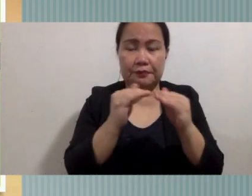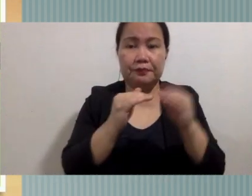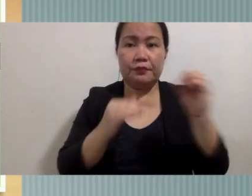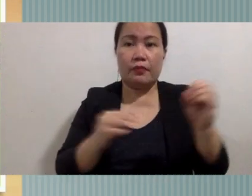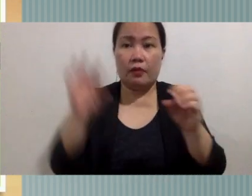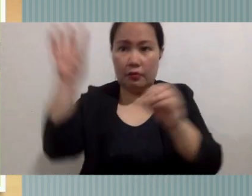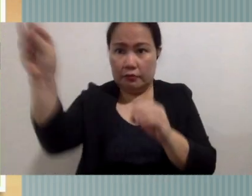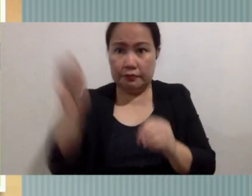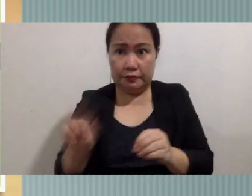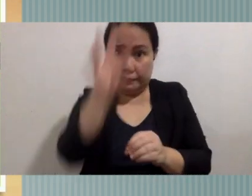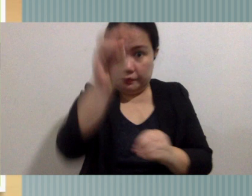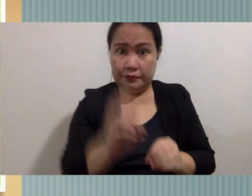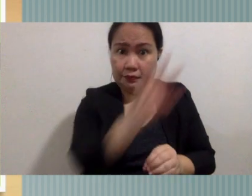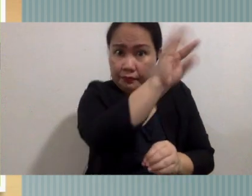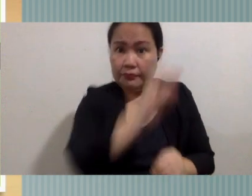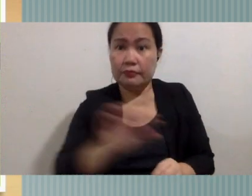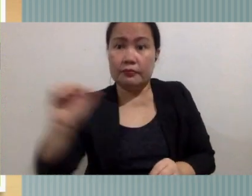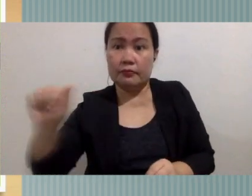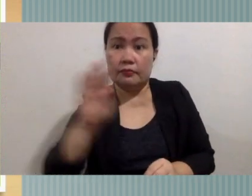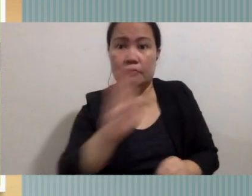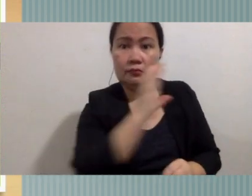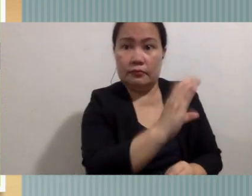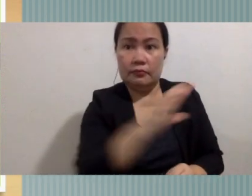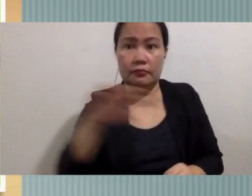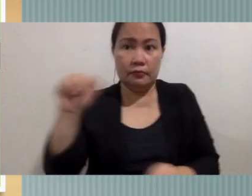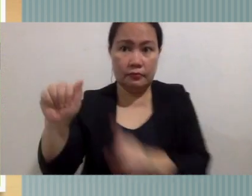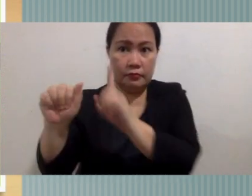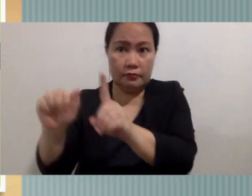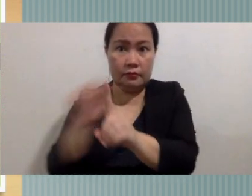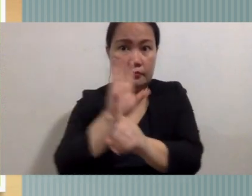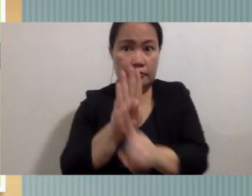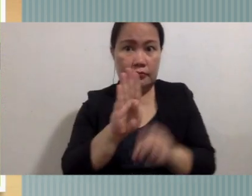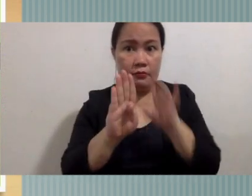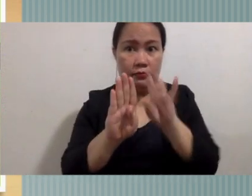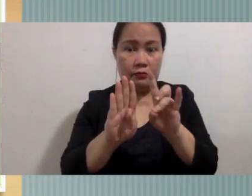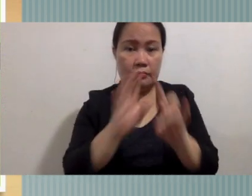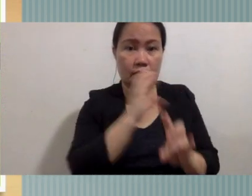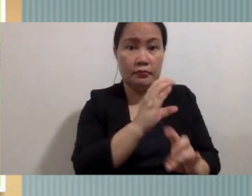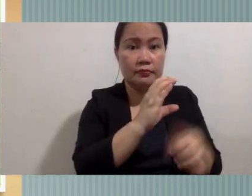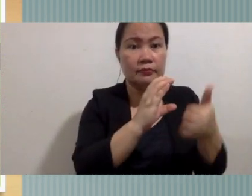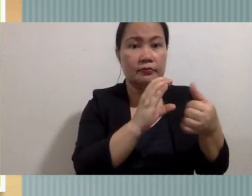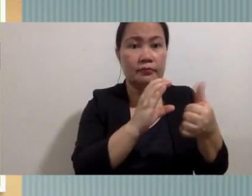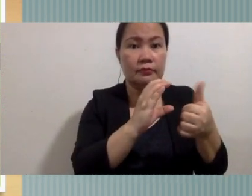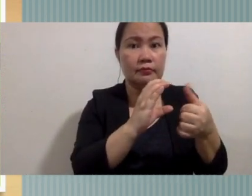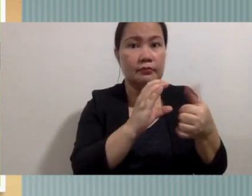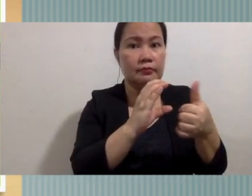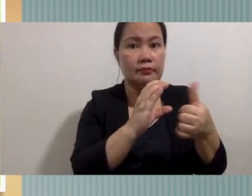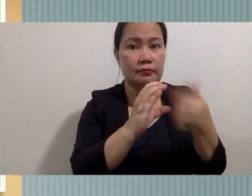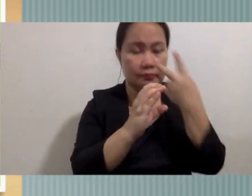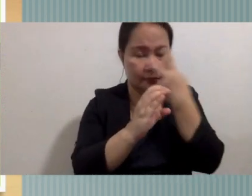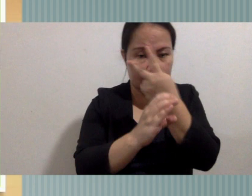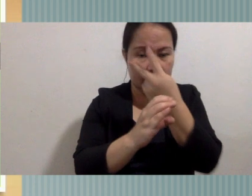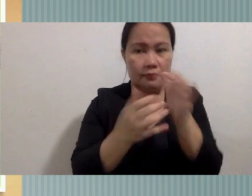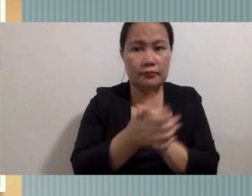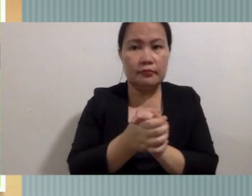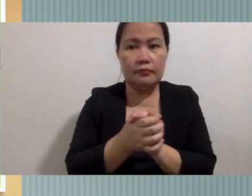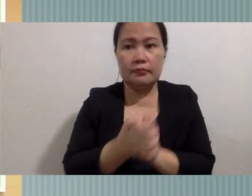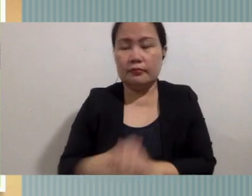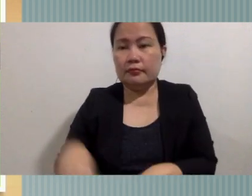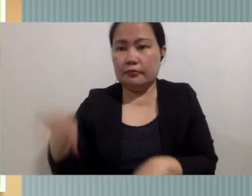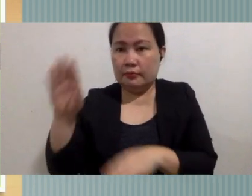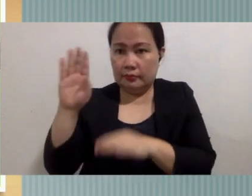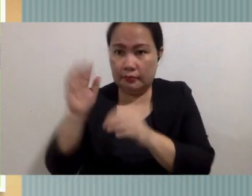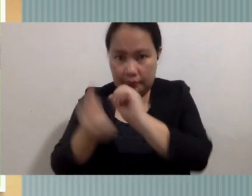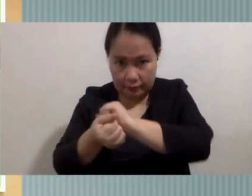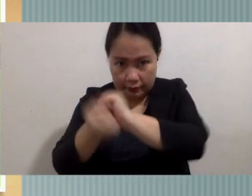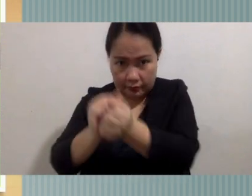0. So, let us substitute the value of a is equal to 1, b is equal to 7, and c is equal to